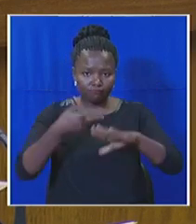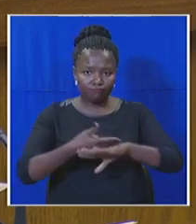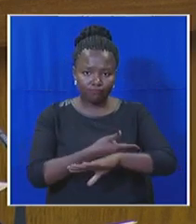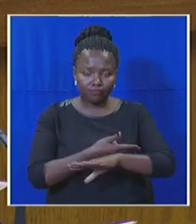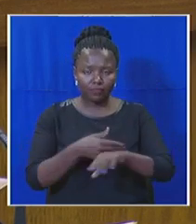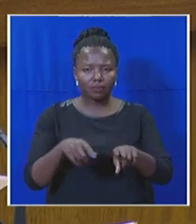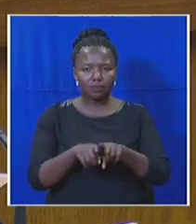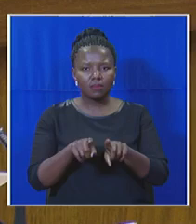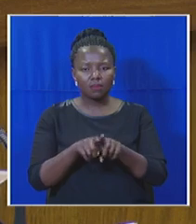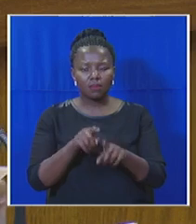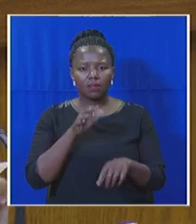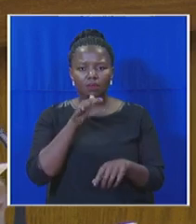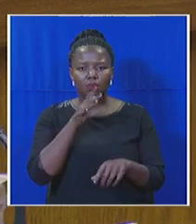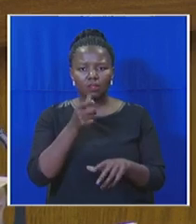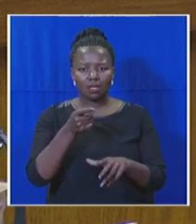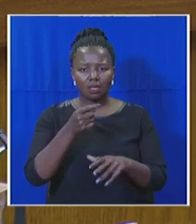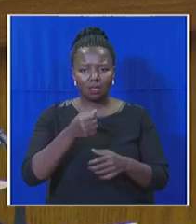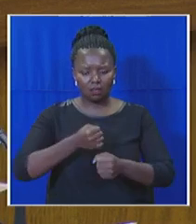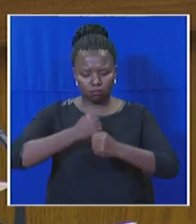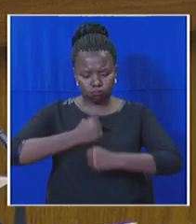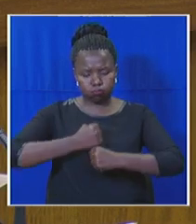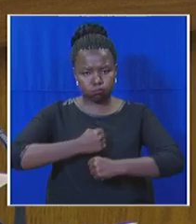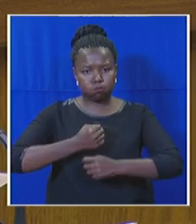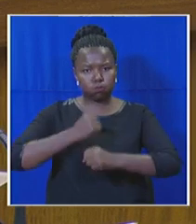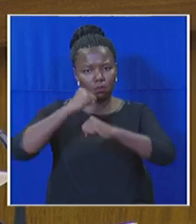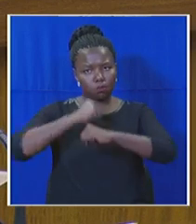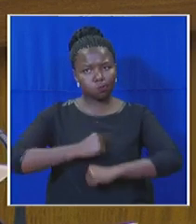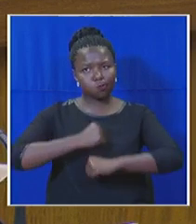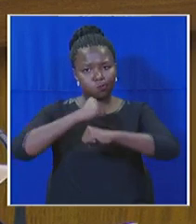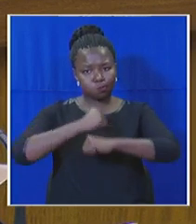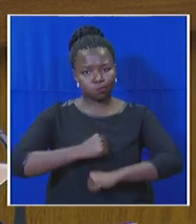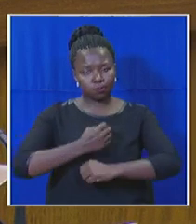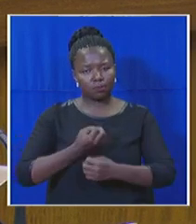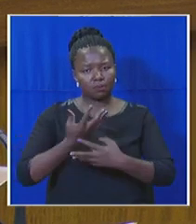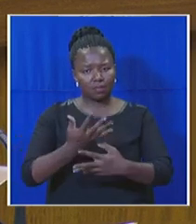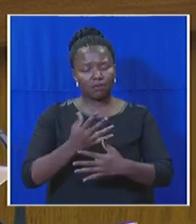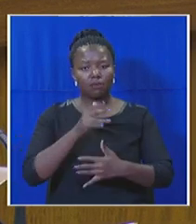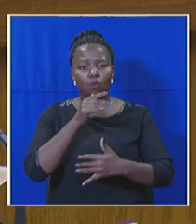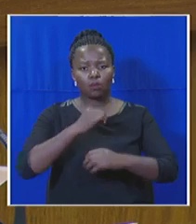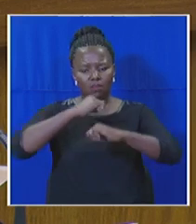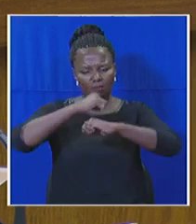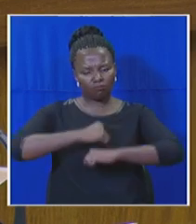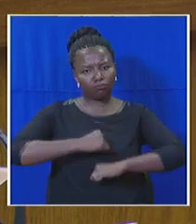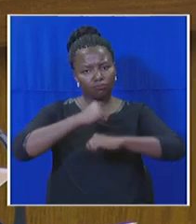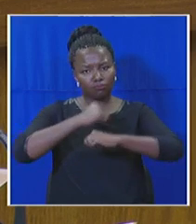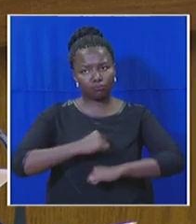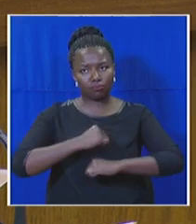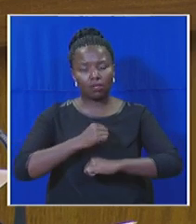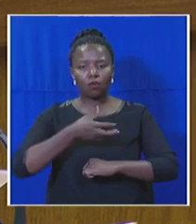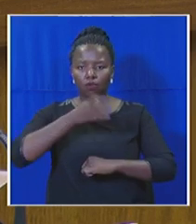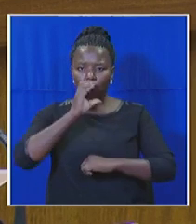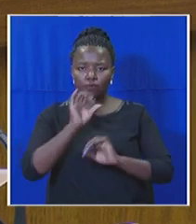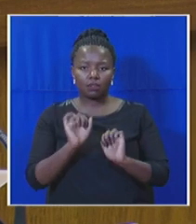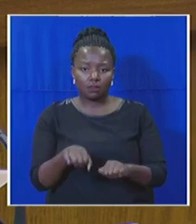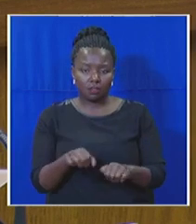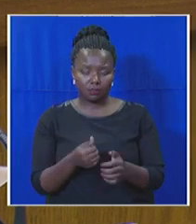drilling of boreholes or drilling of boreholes for animal drinking.